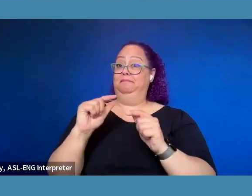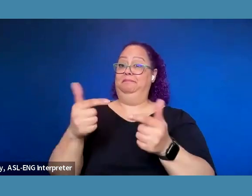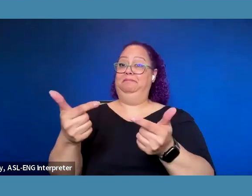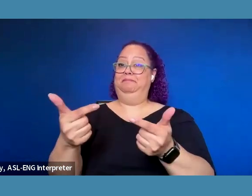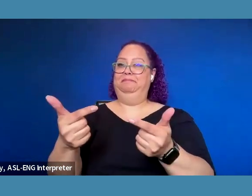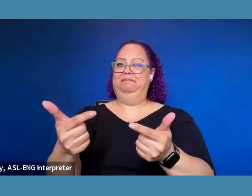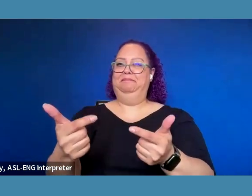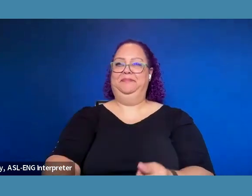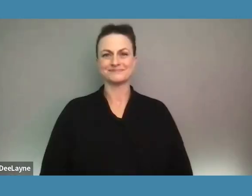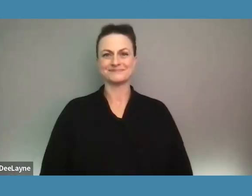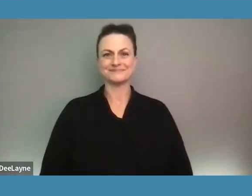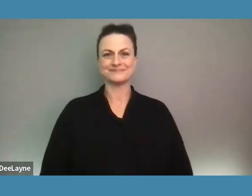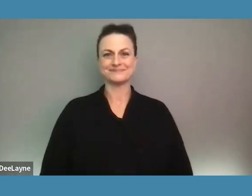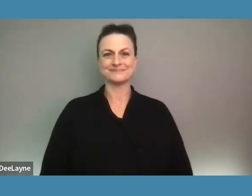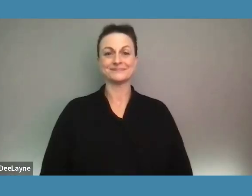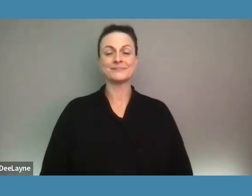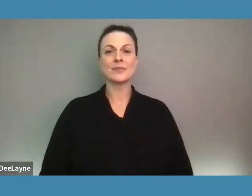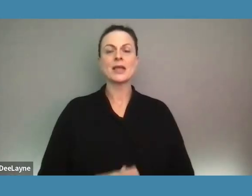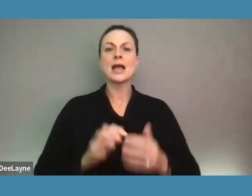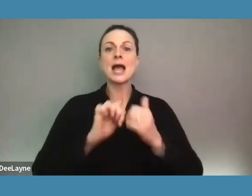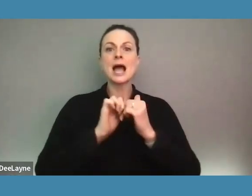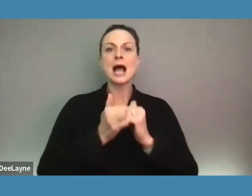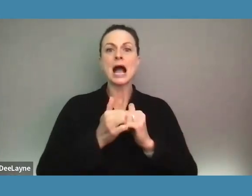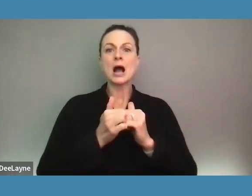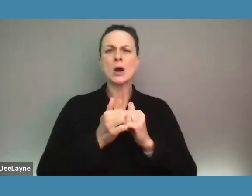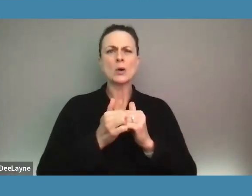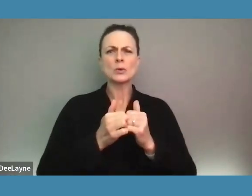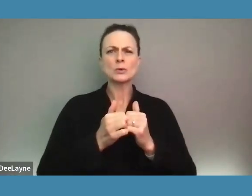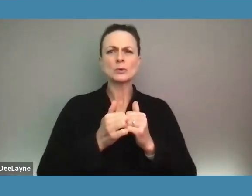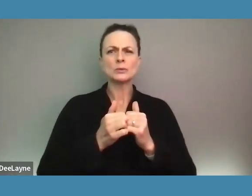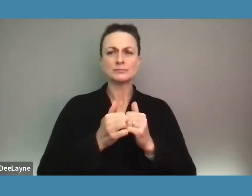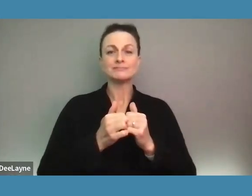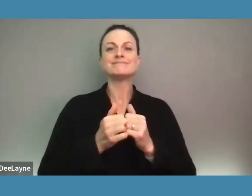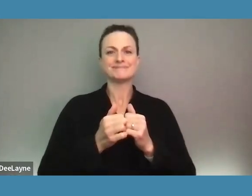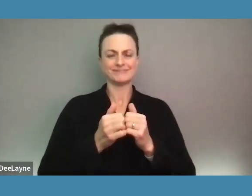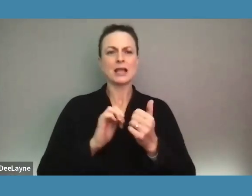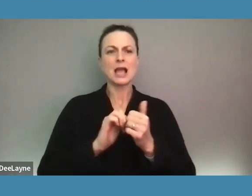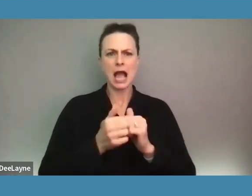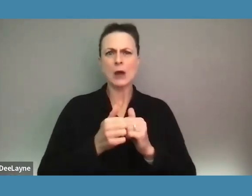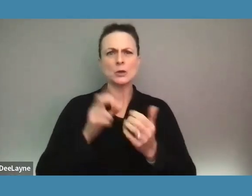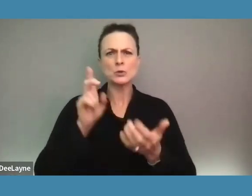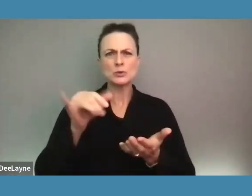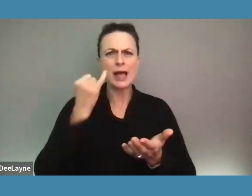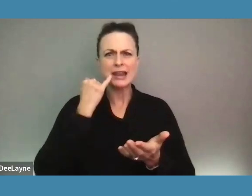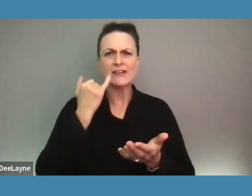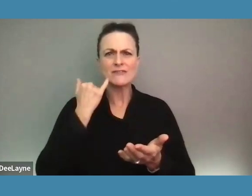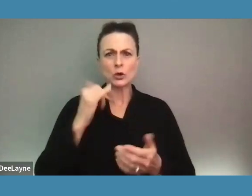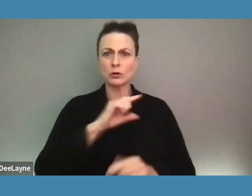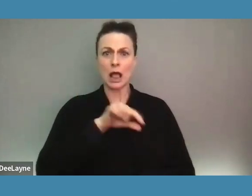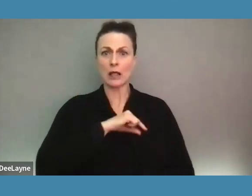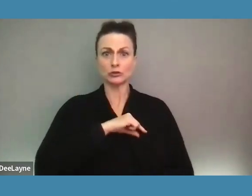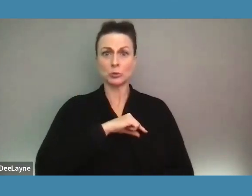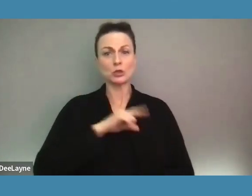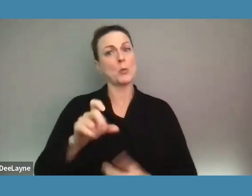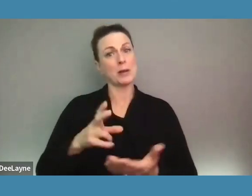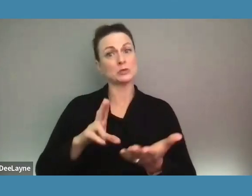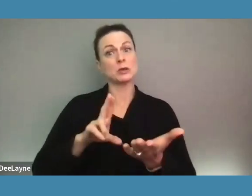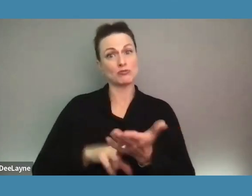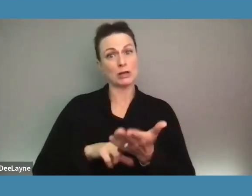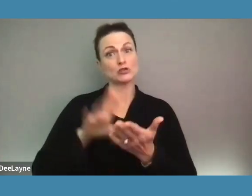So how do you exercise supervised facility voting if you're eligible? You have to be registered to vote by mail.